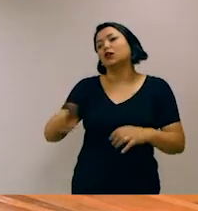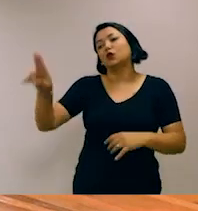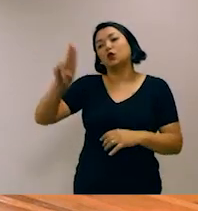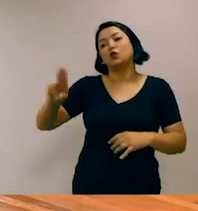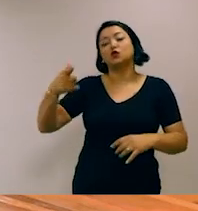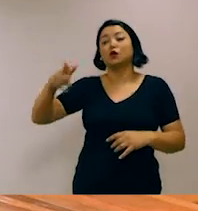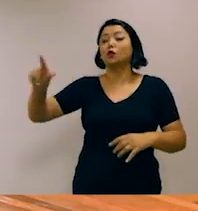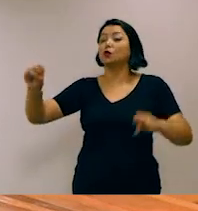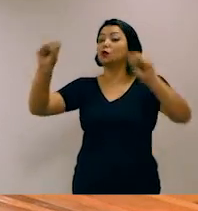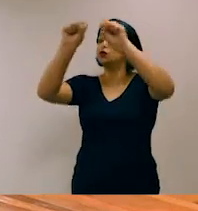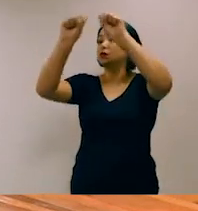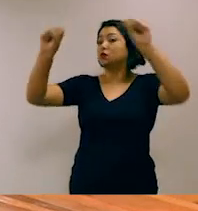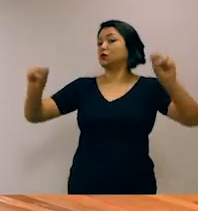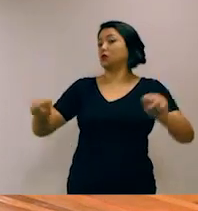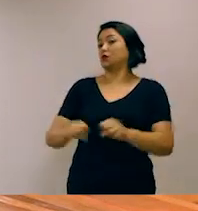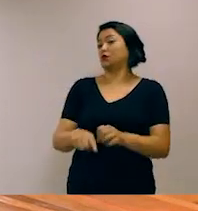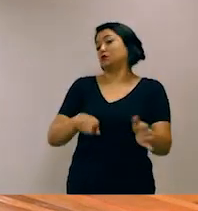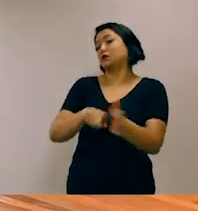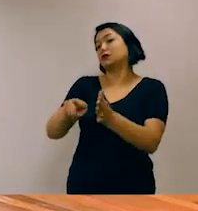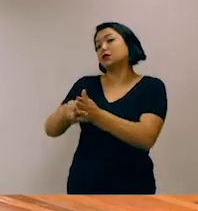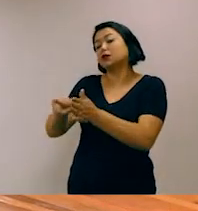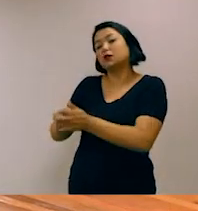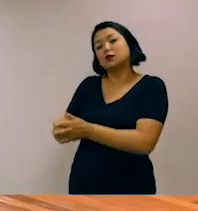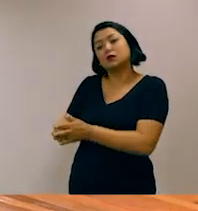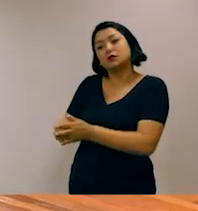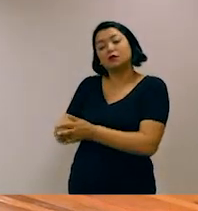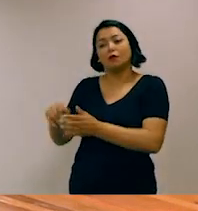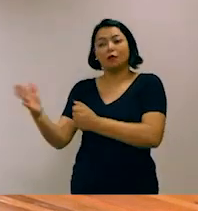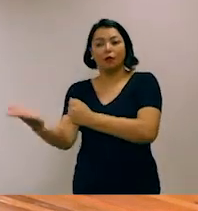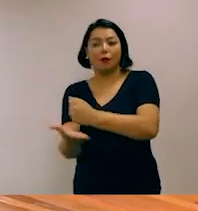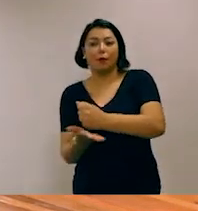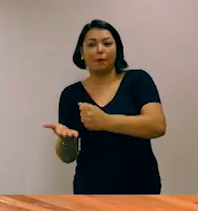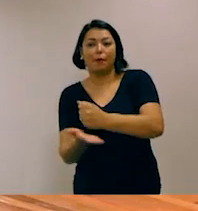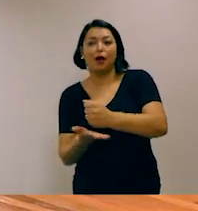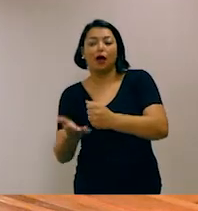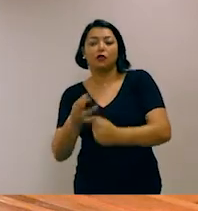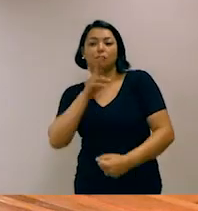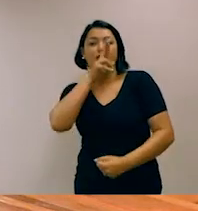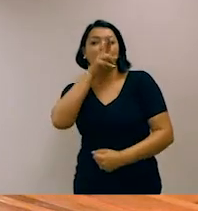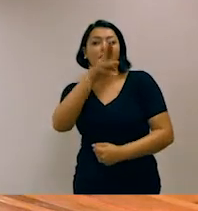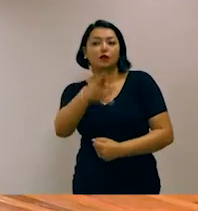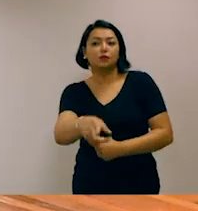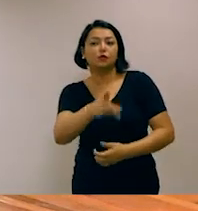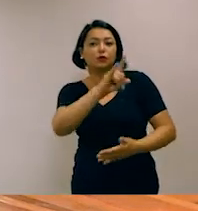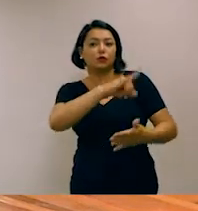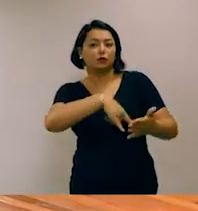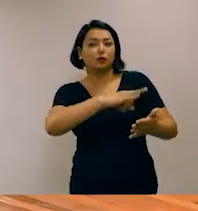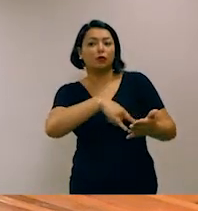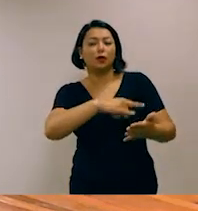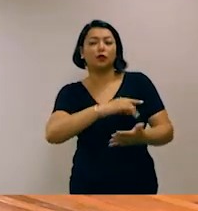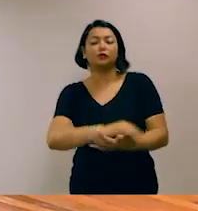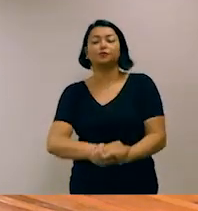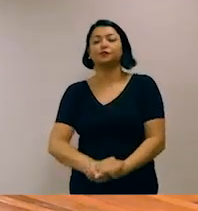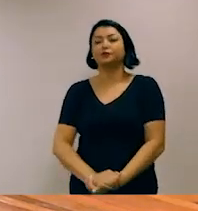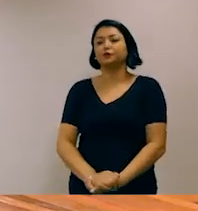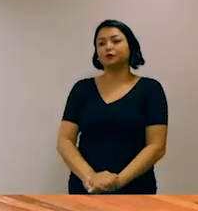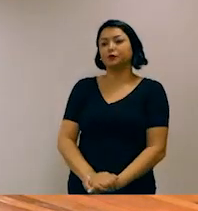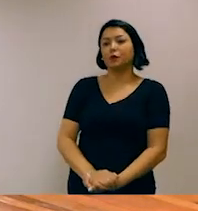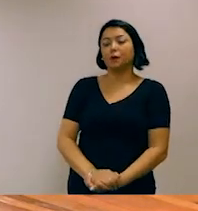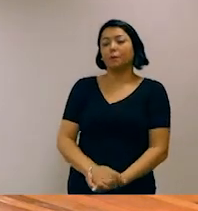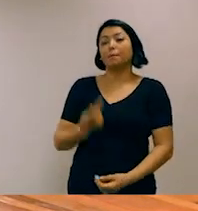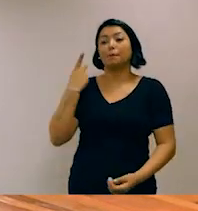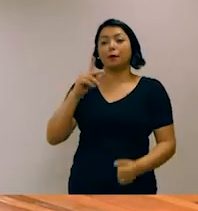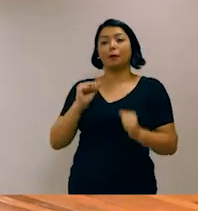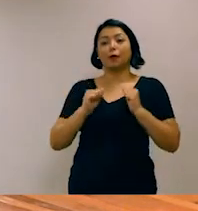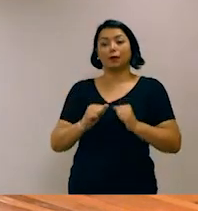but he surfs on other systems, he has access to other kinds of information, and so